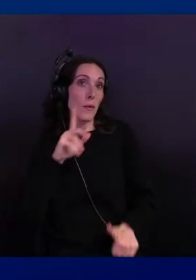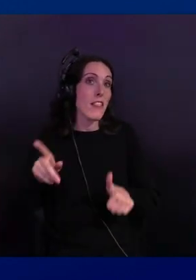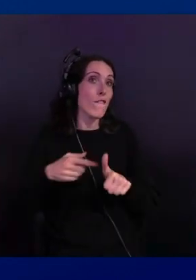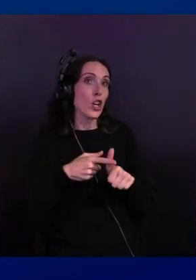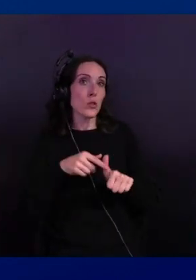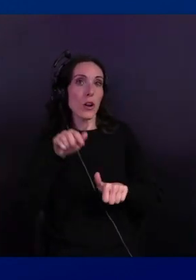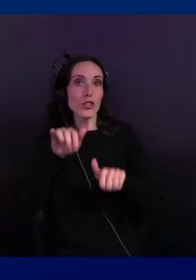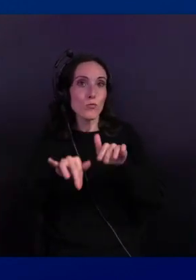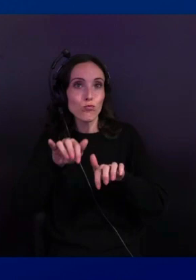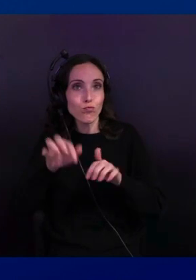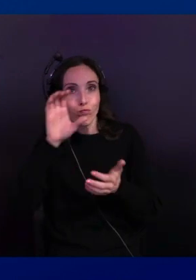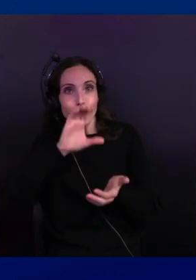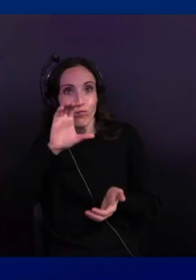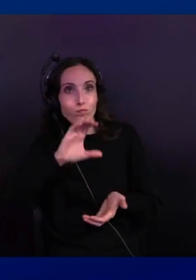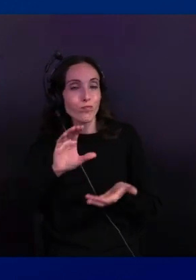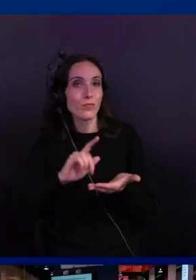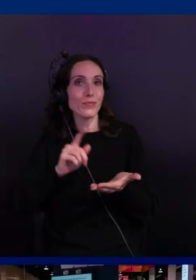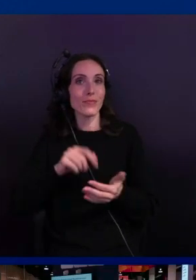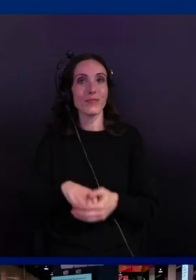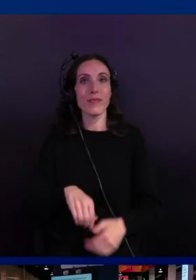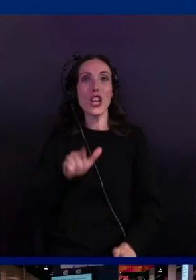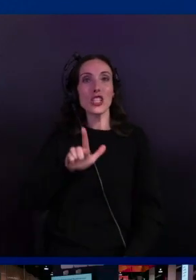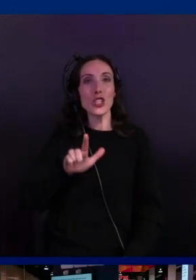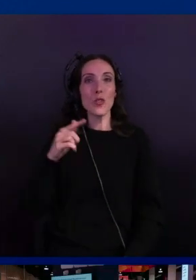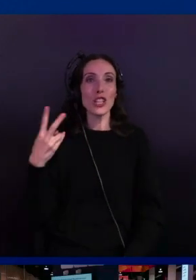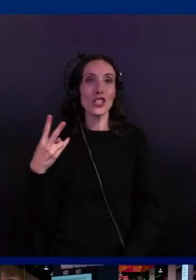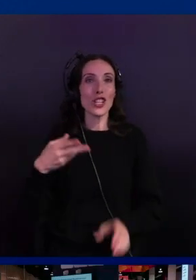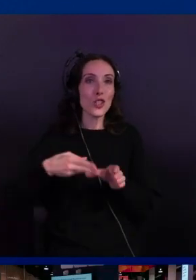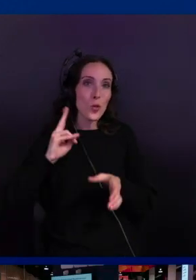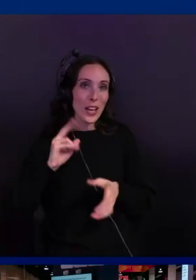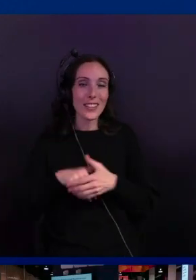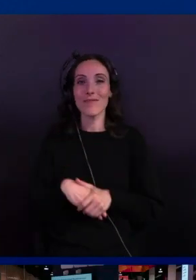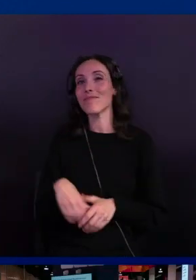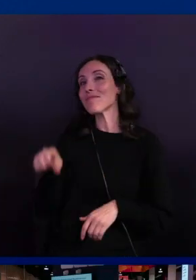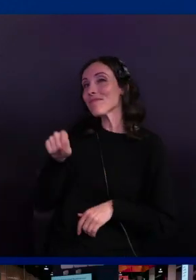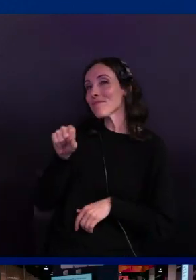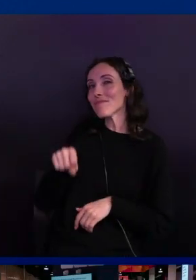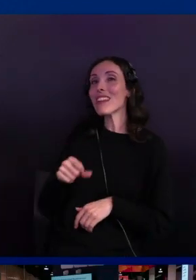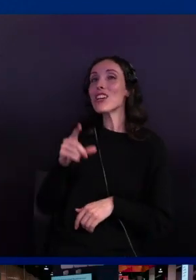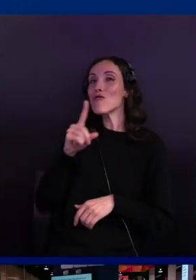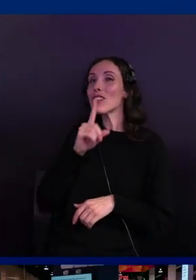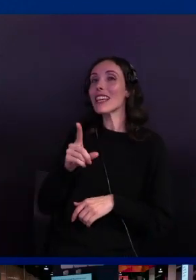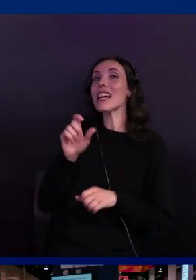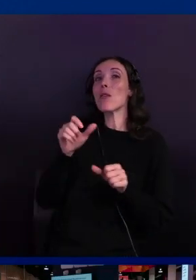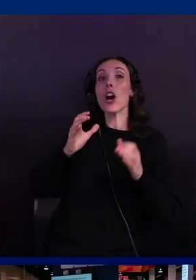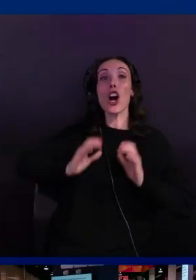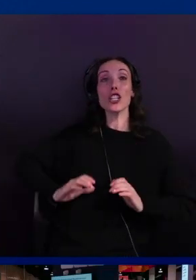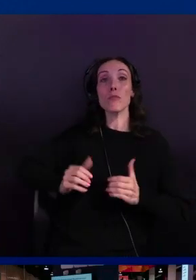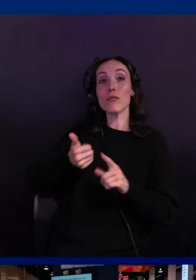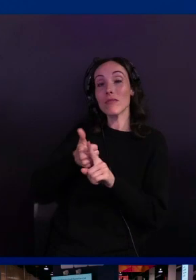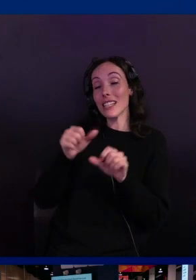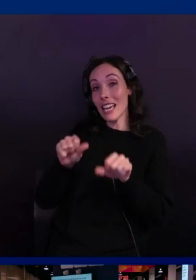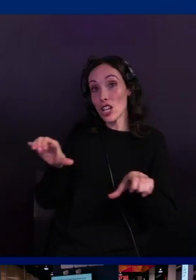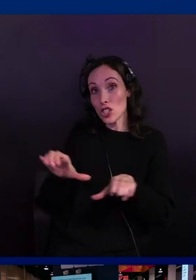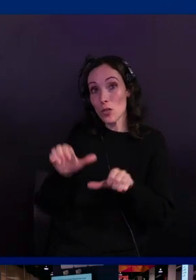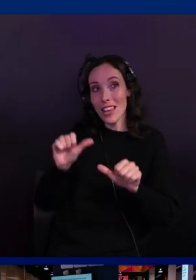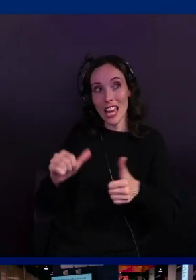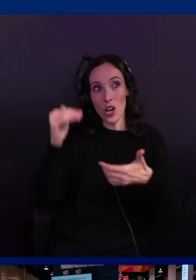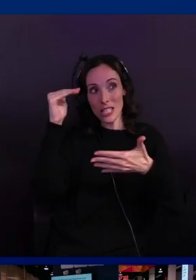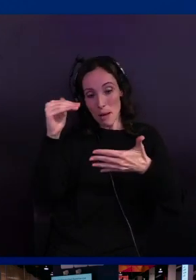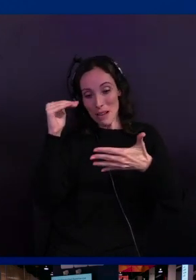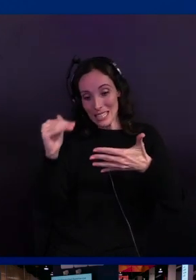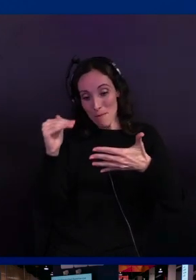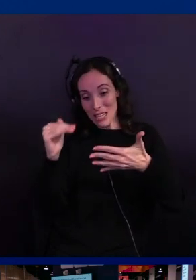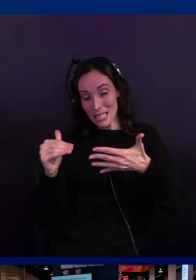an application too legit to quit. Yeah, if you want to learn whatever I show in the demo, customer can do step-by-step procedure.